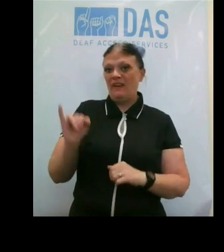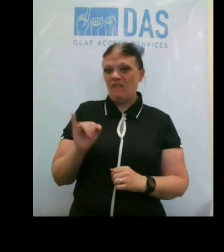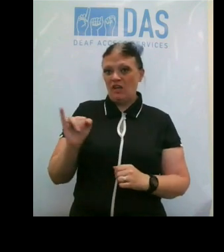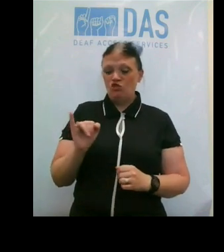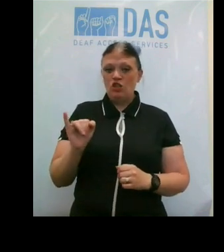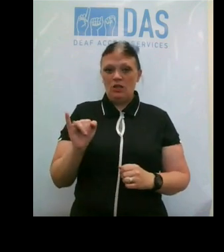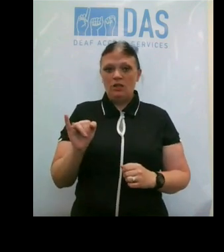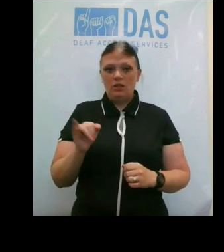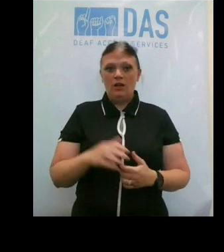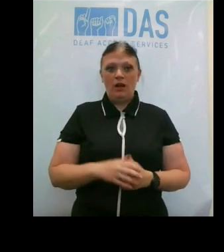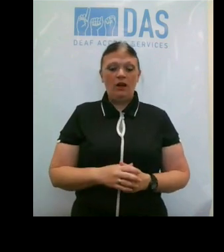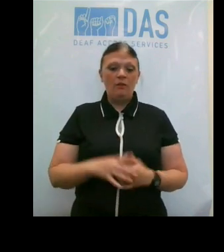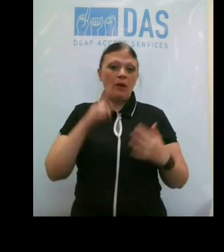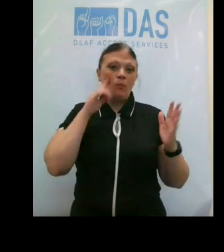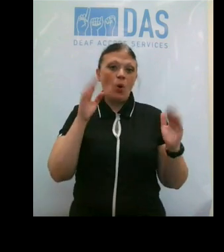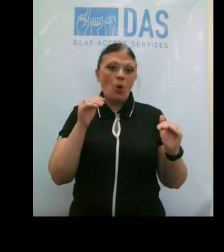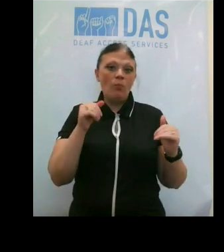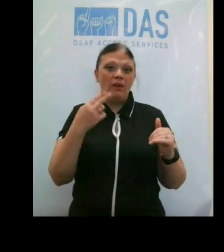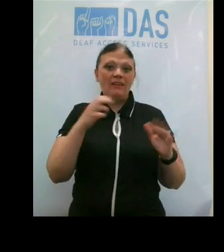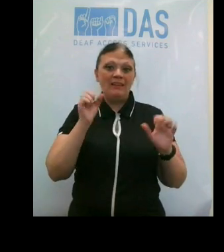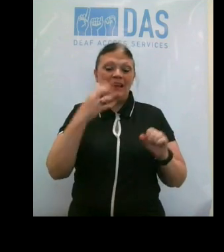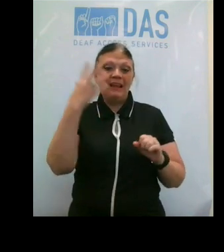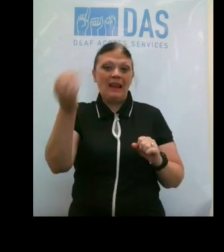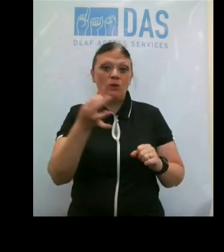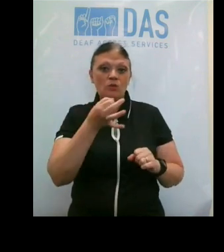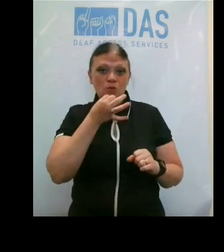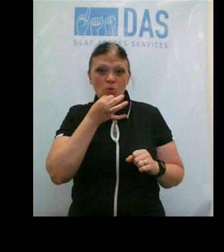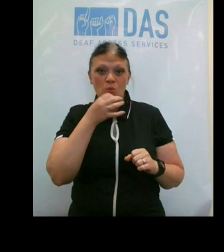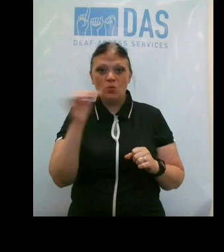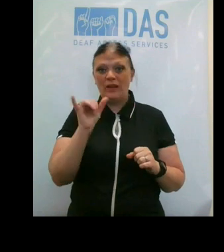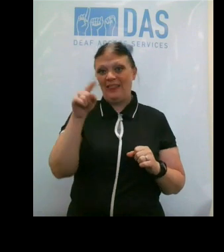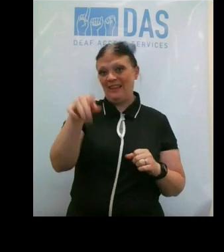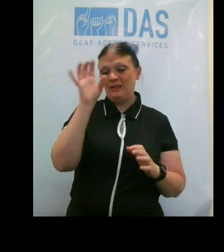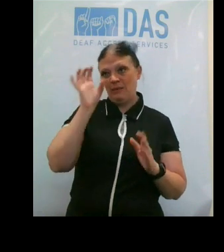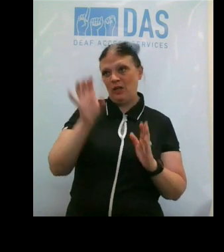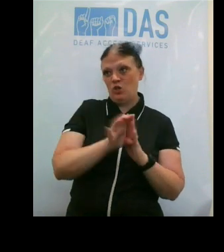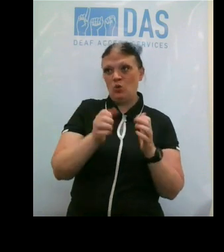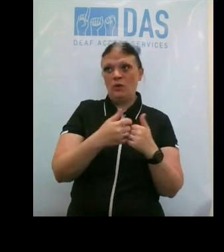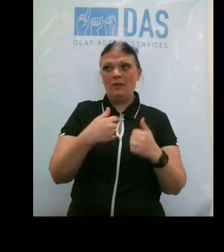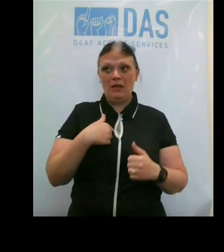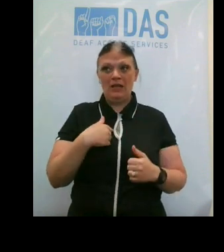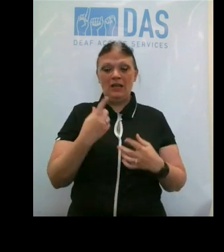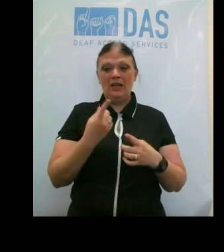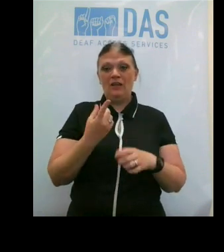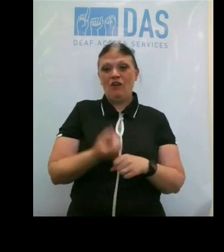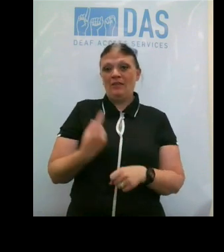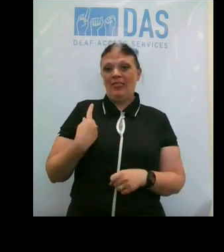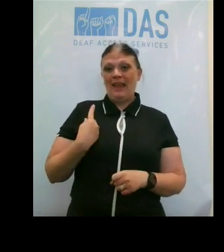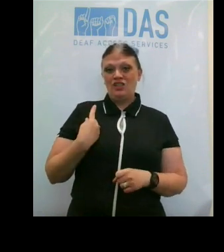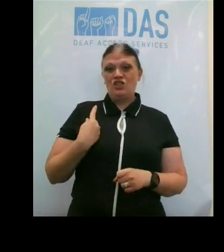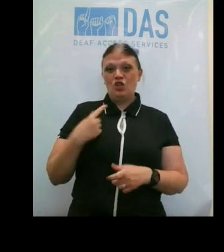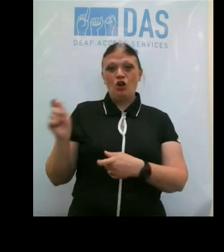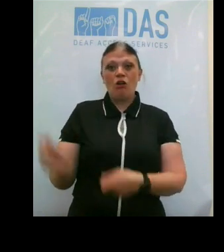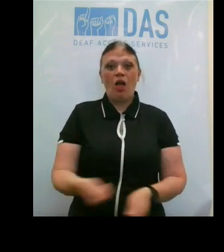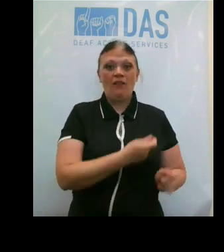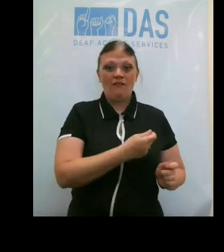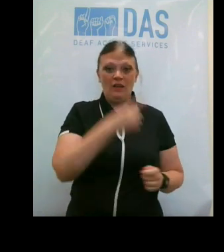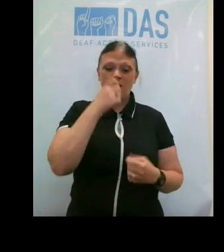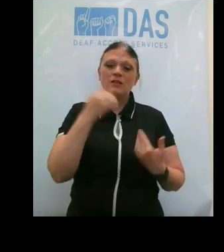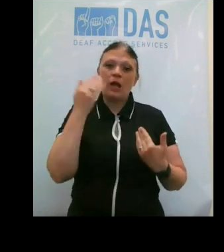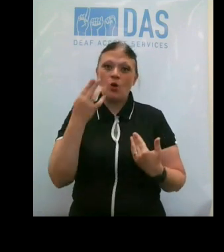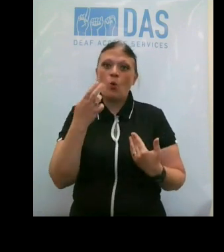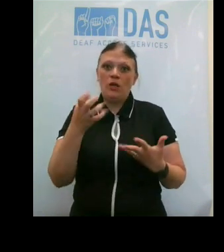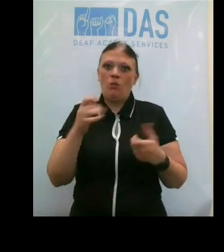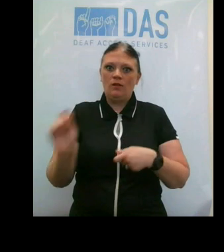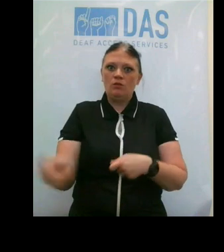had. And I'm hoping he gets out soon so he can be like this picture here with me from last year in which we were golfing, because I know he wants to get on